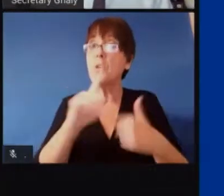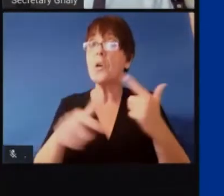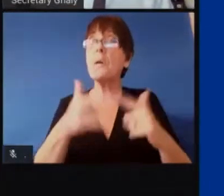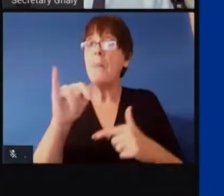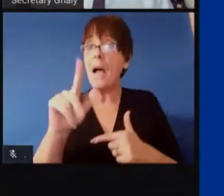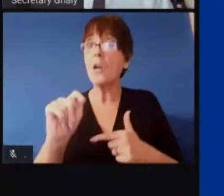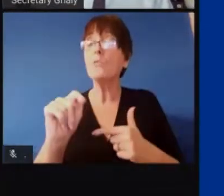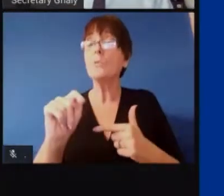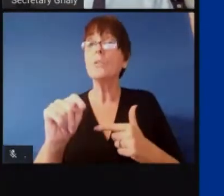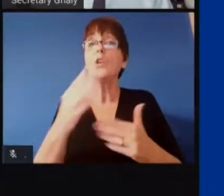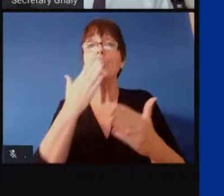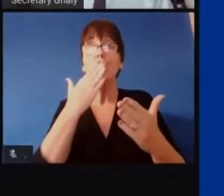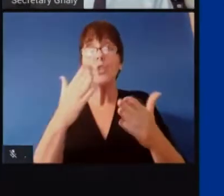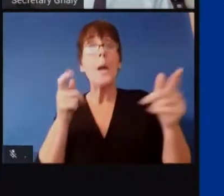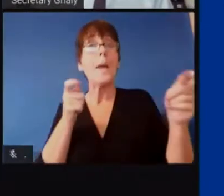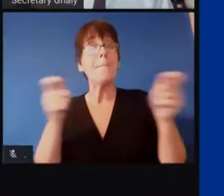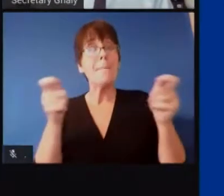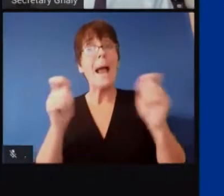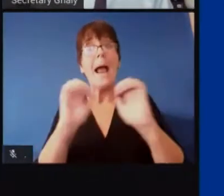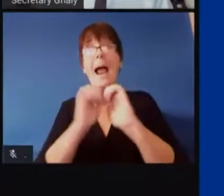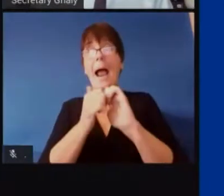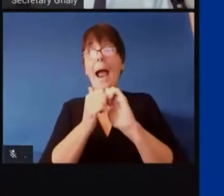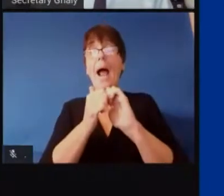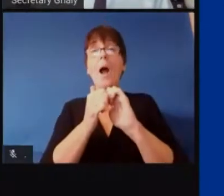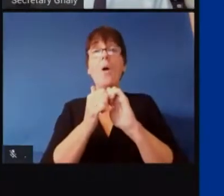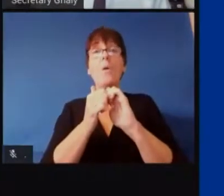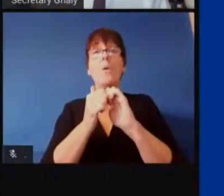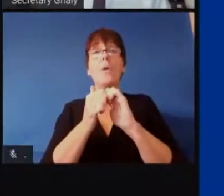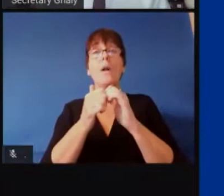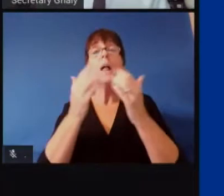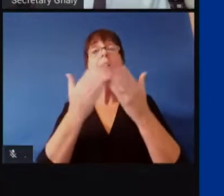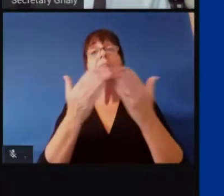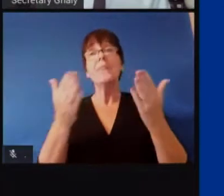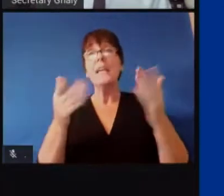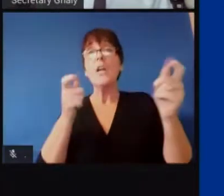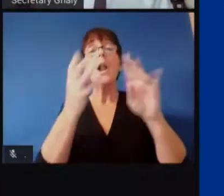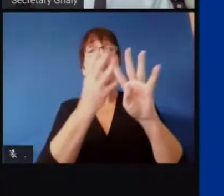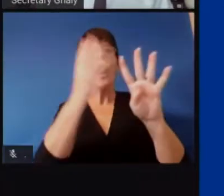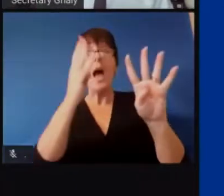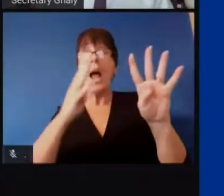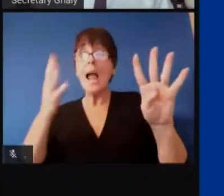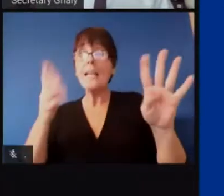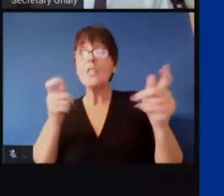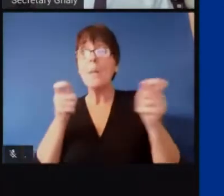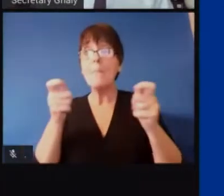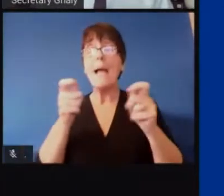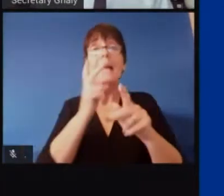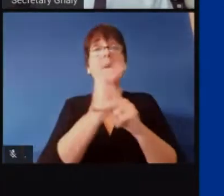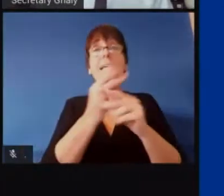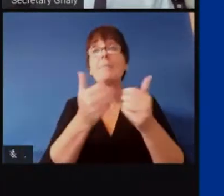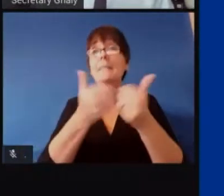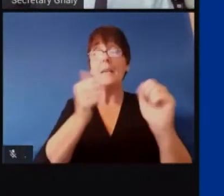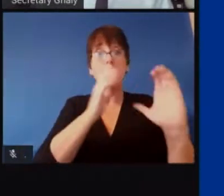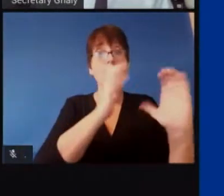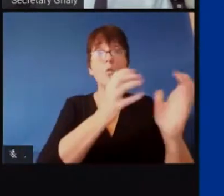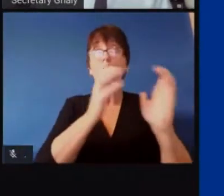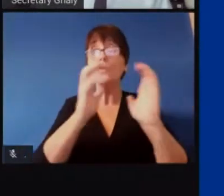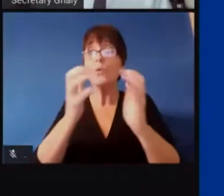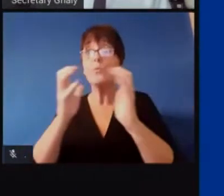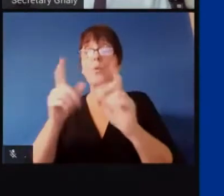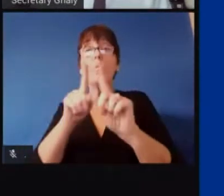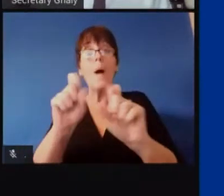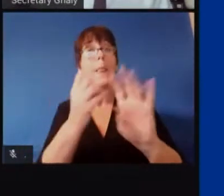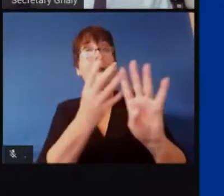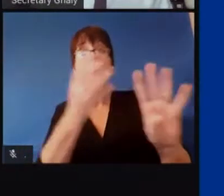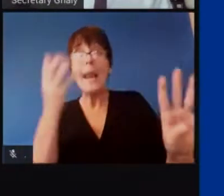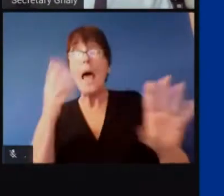great management of how lines were managed, keeping groups, separate groups apart while in a line, while